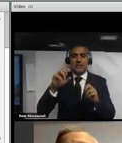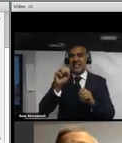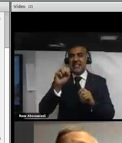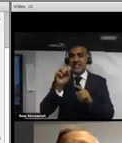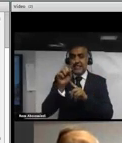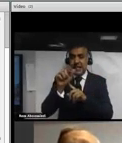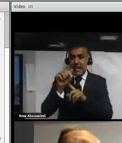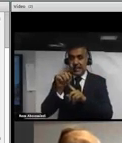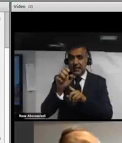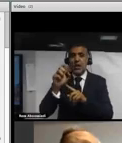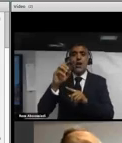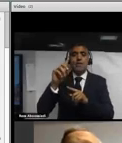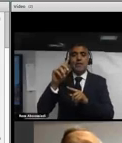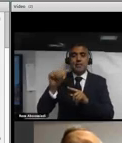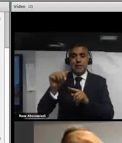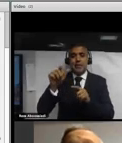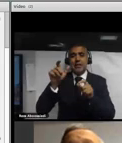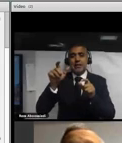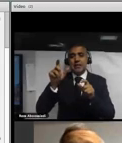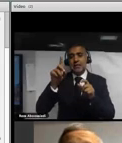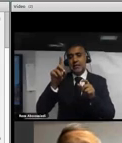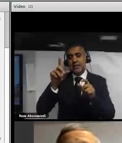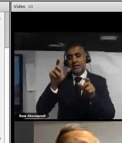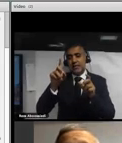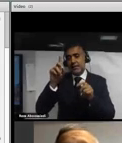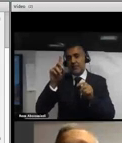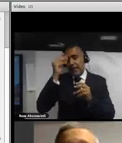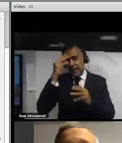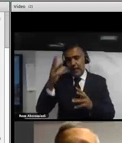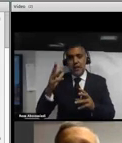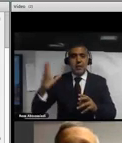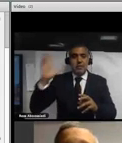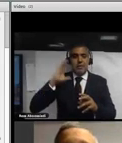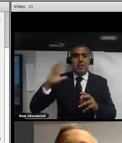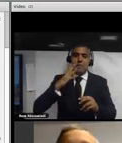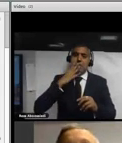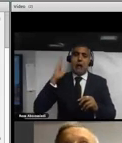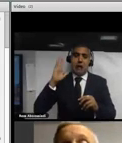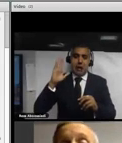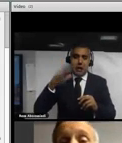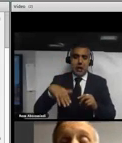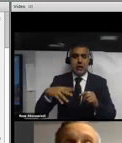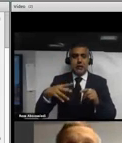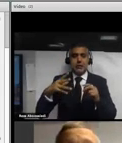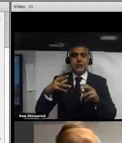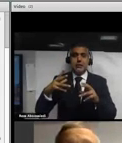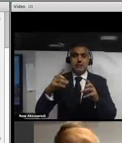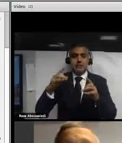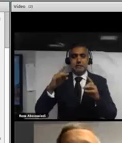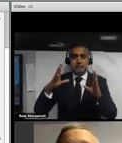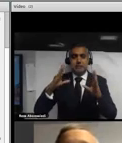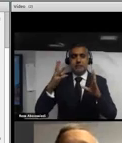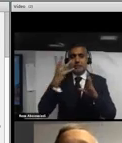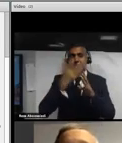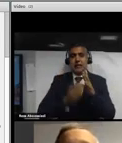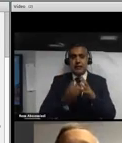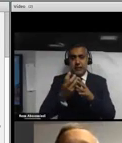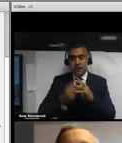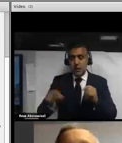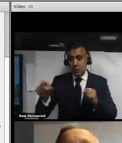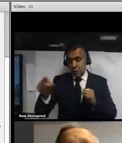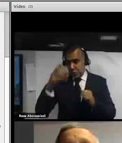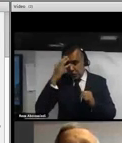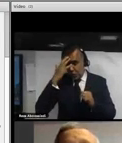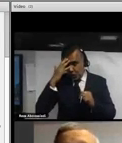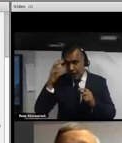past, disability data was of poor quality and varied dramatically, which is why I think many of you are aware that